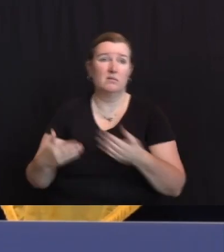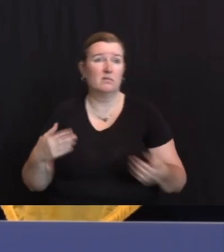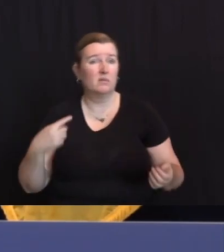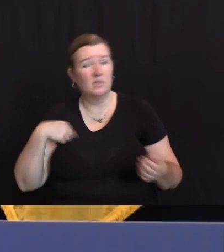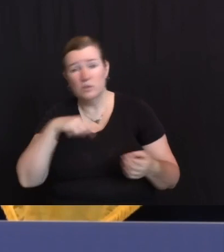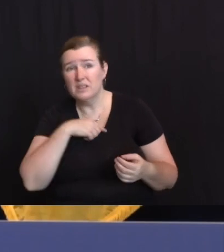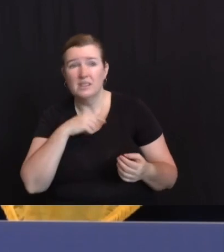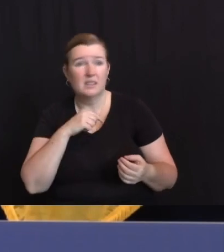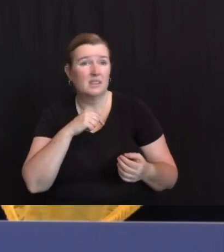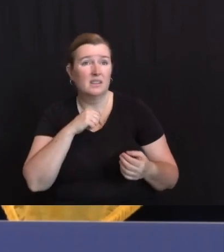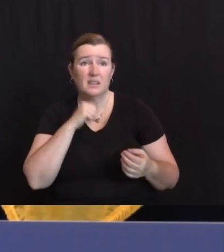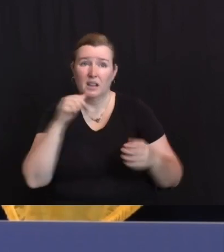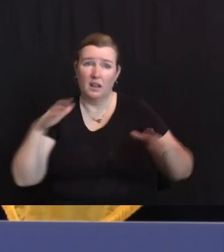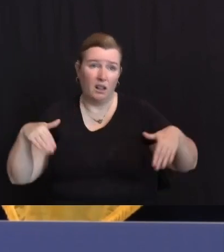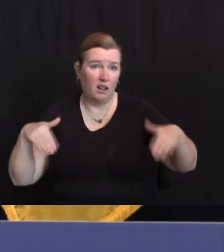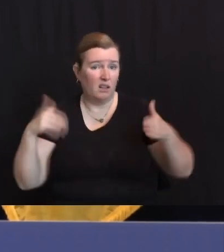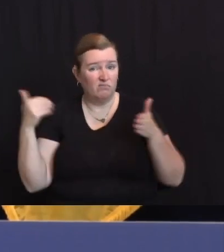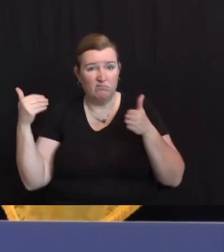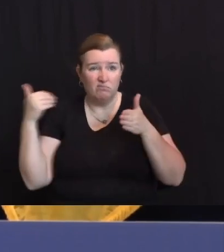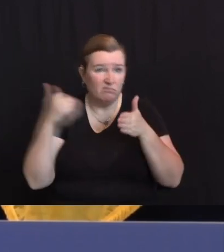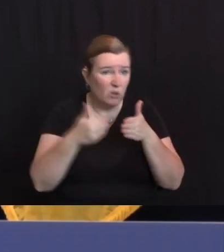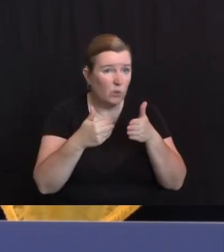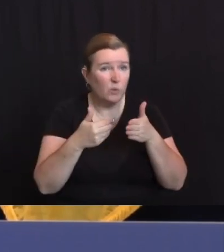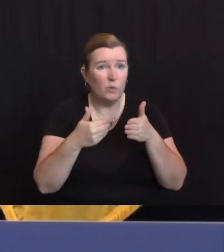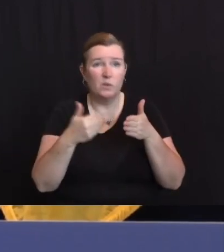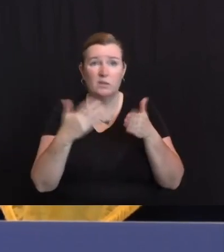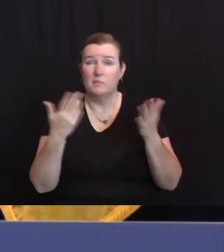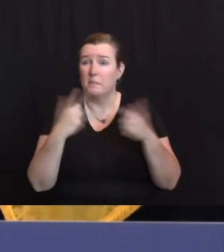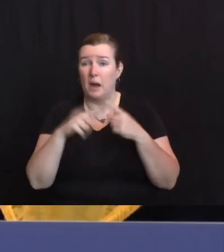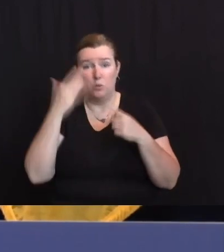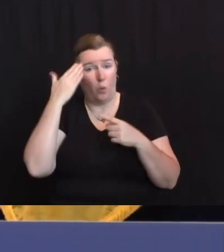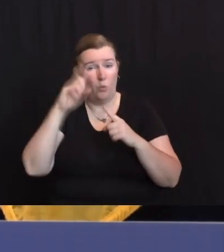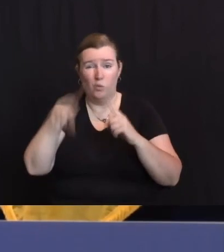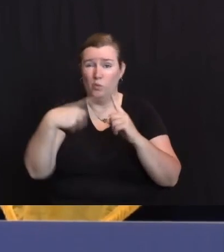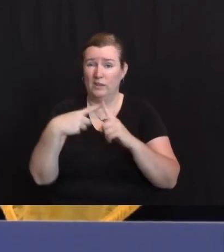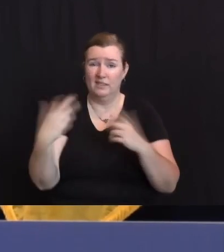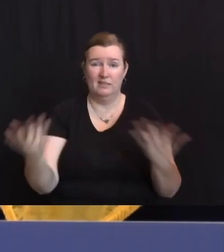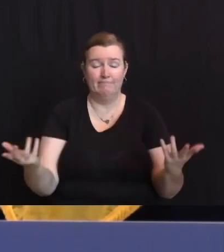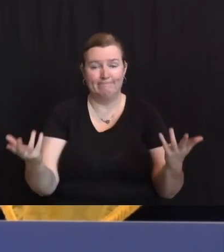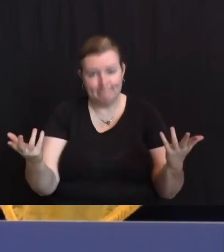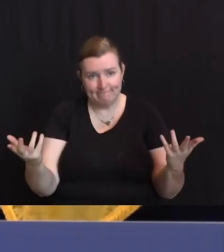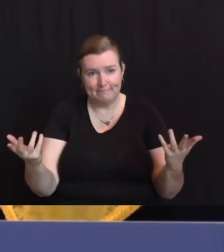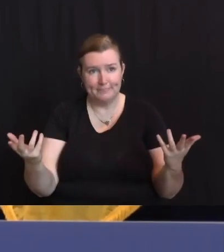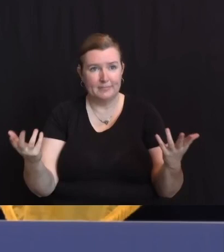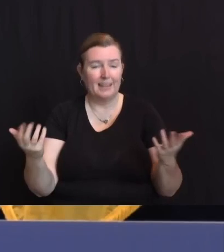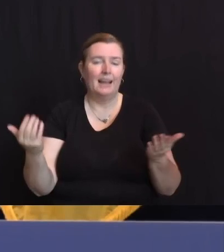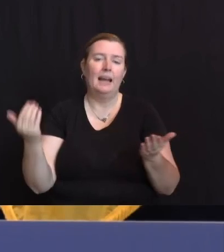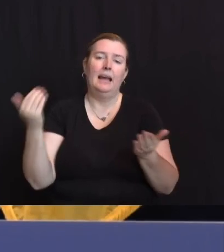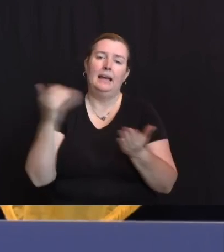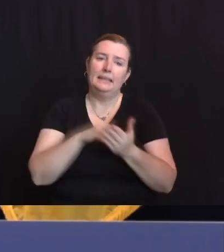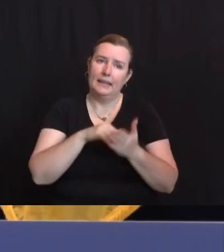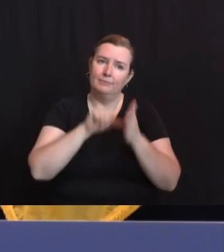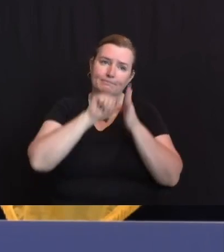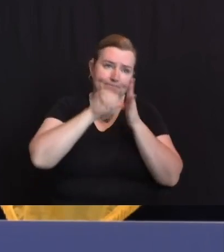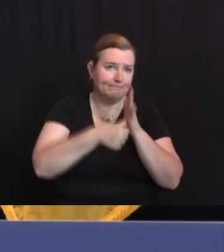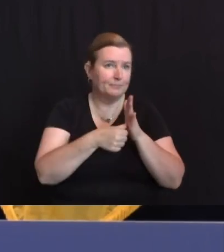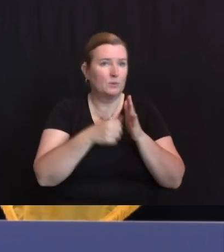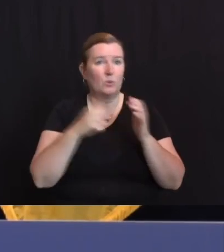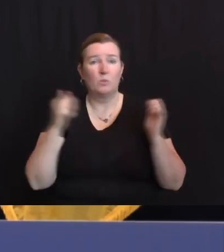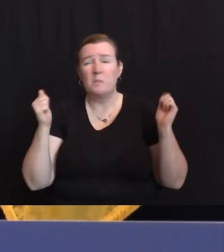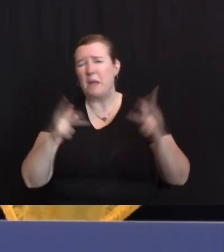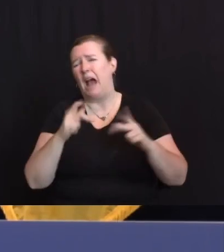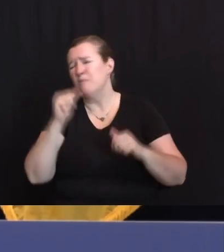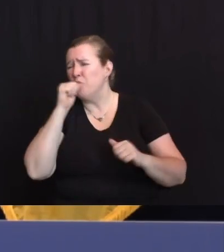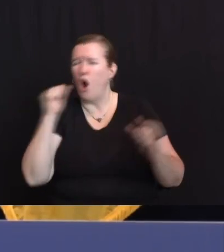close, and I don't know when we'll get there, of packed congregating around a bar, either